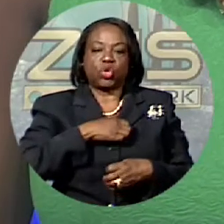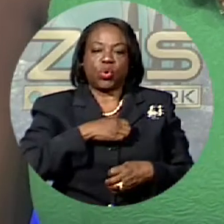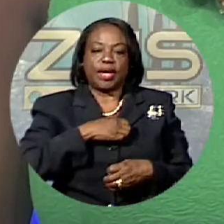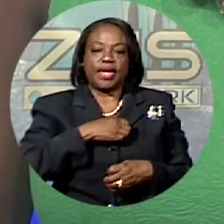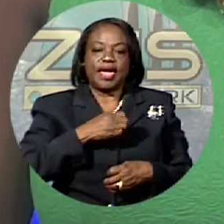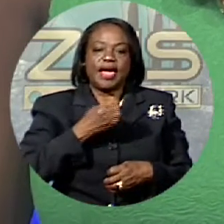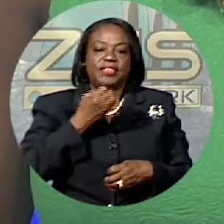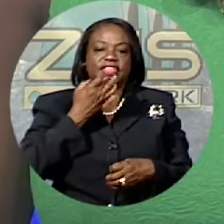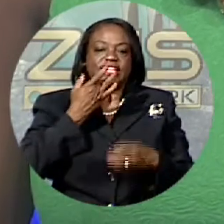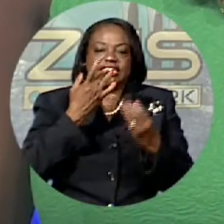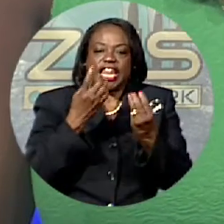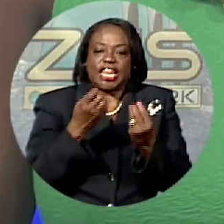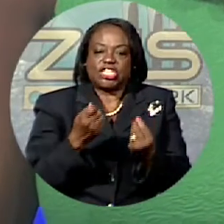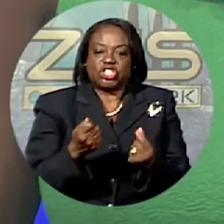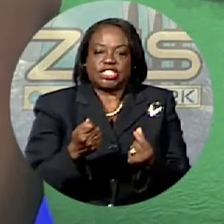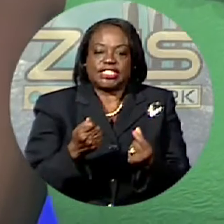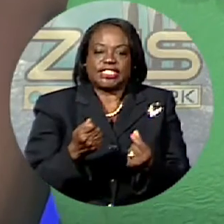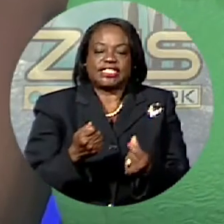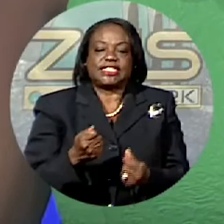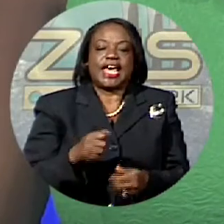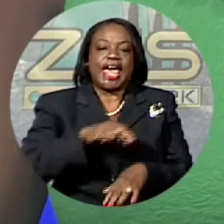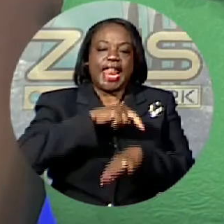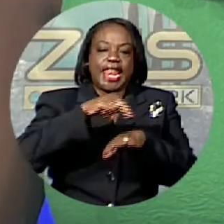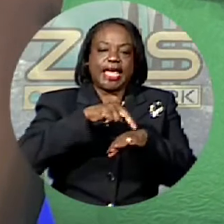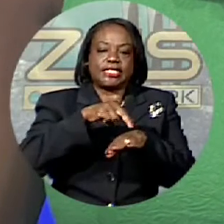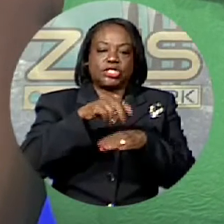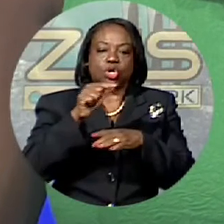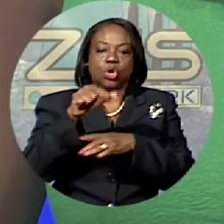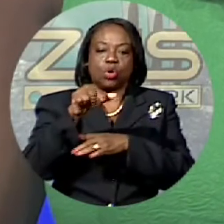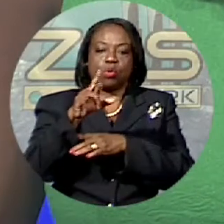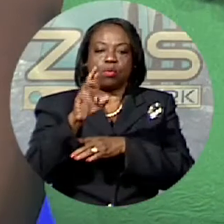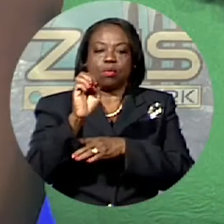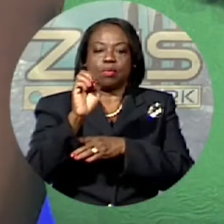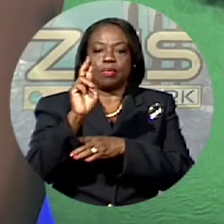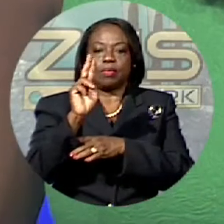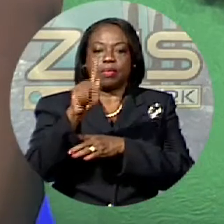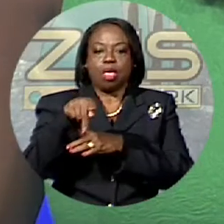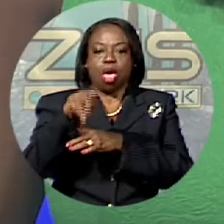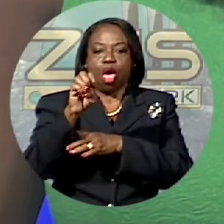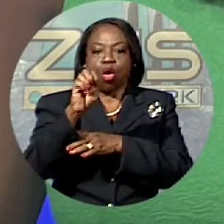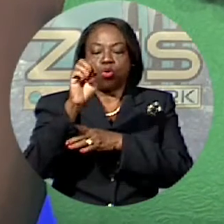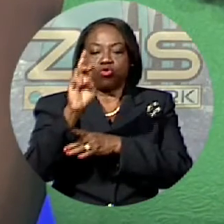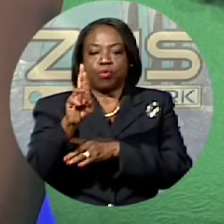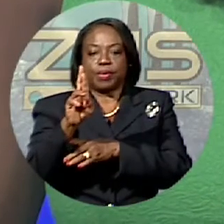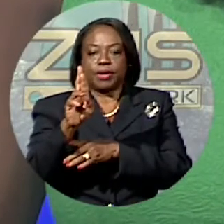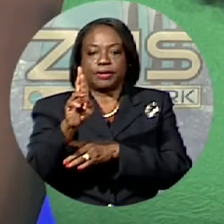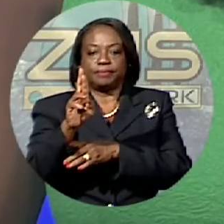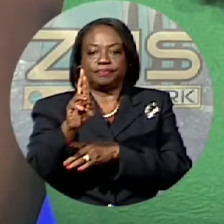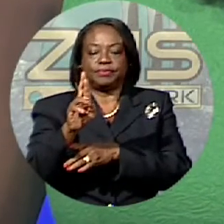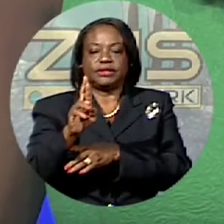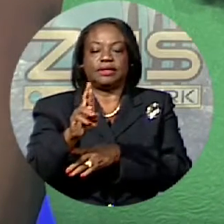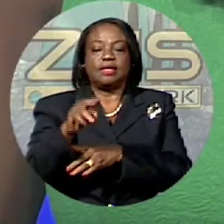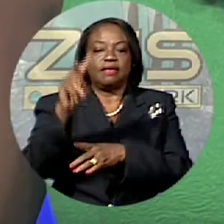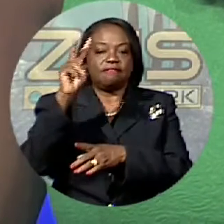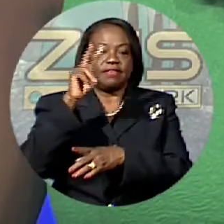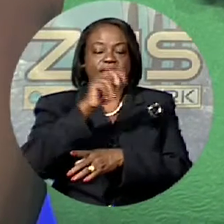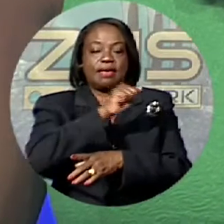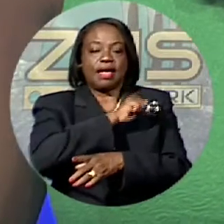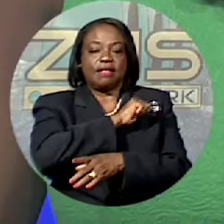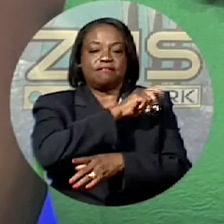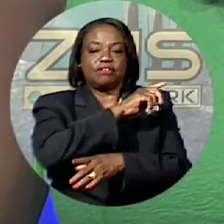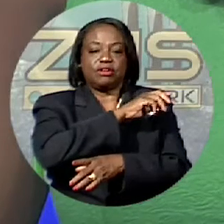of the government-imposed closed season passes, Agriculture and Marine Resources Minister V. Alfred Gray is praising fishermen for